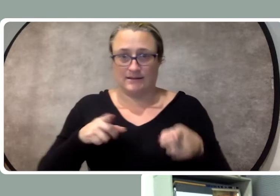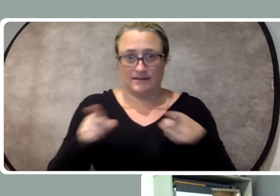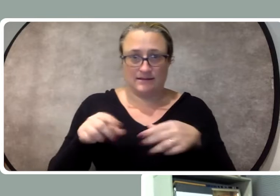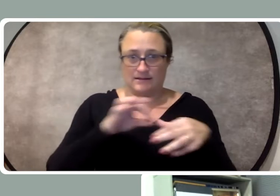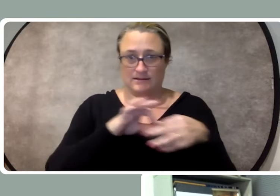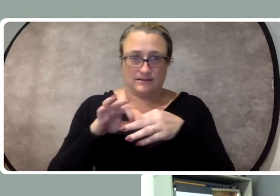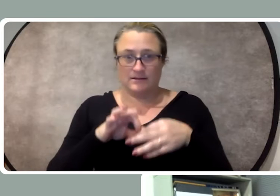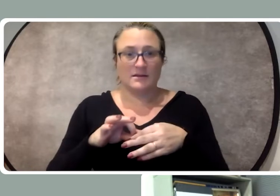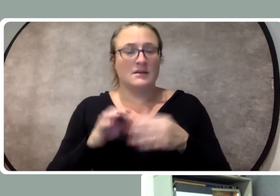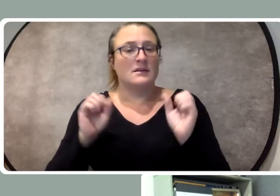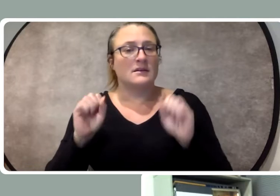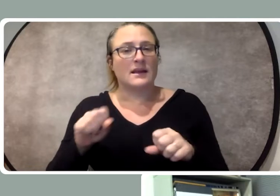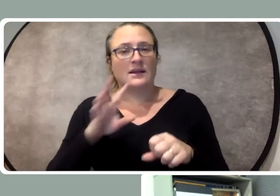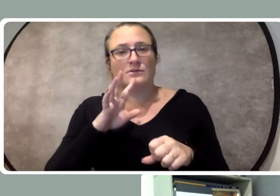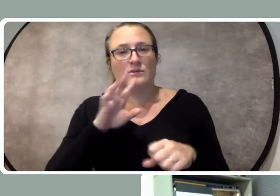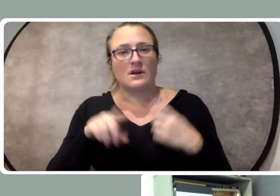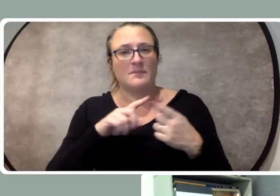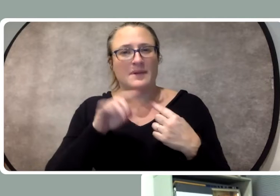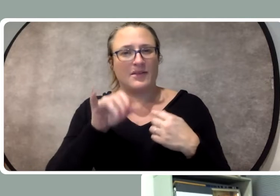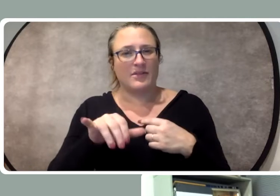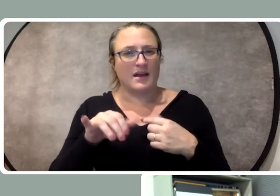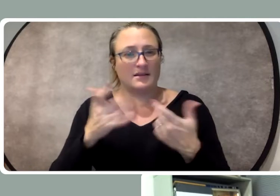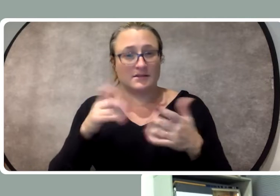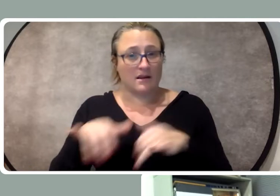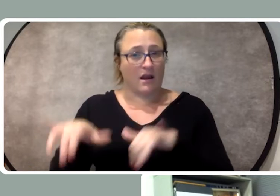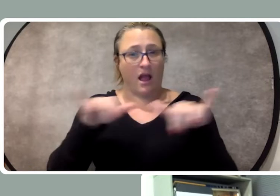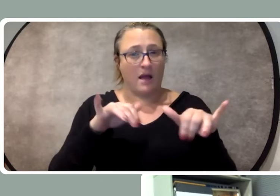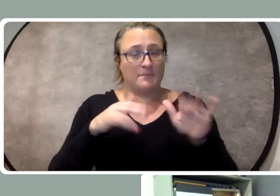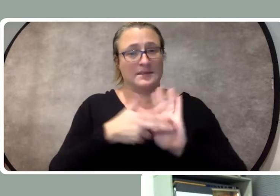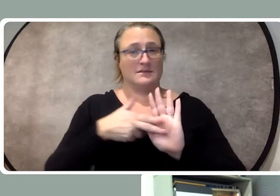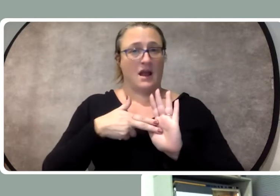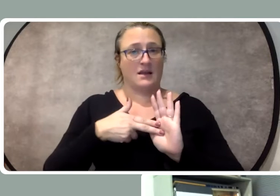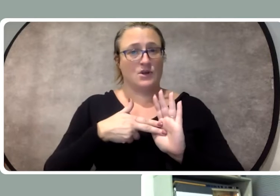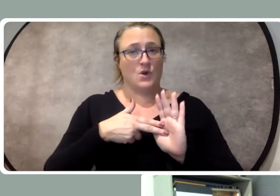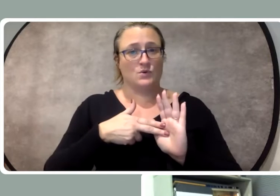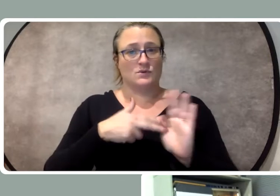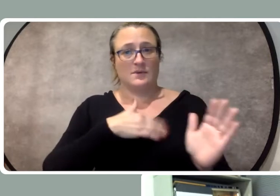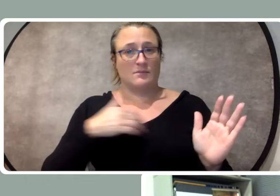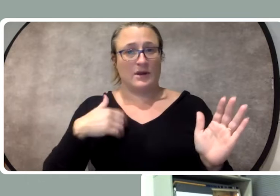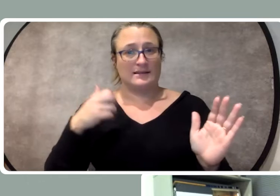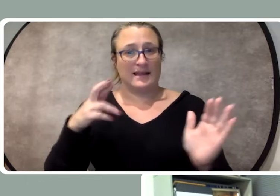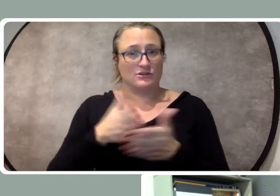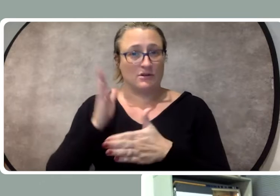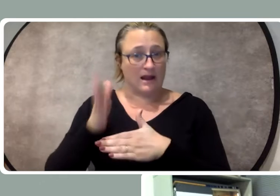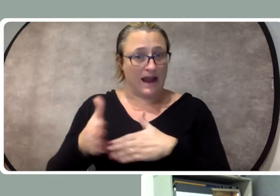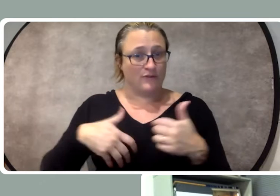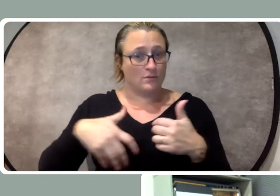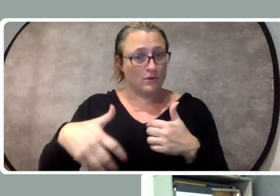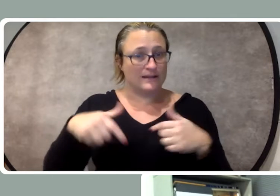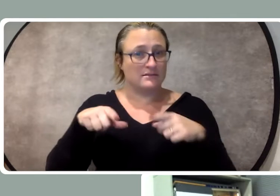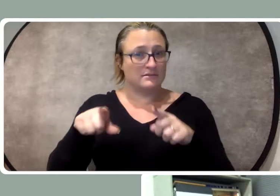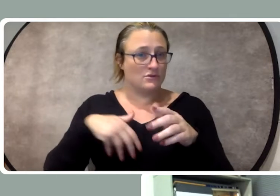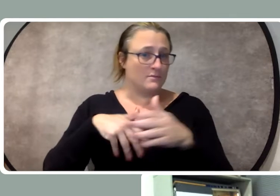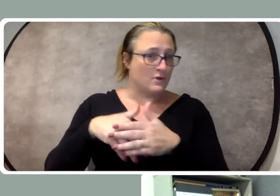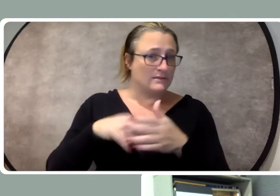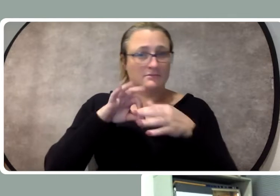Can you speak to how common it is to be diagnosed with triple negative breast cancer after pregnancy and